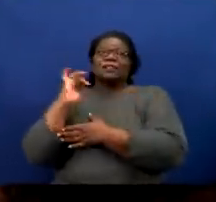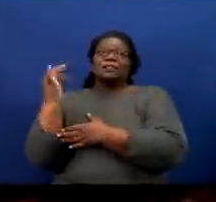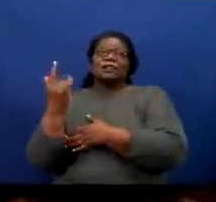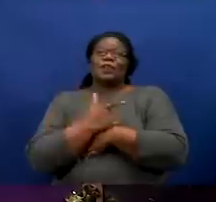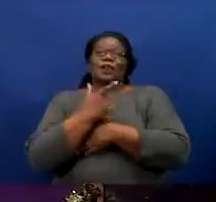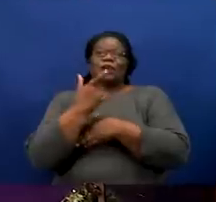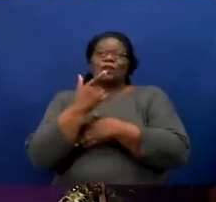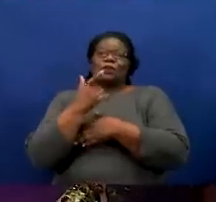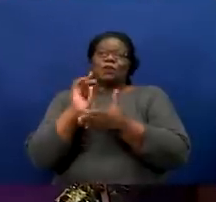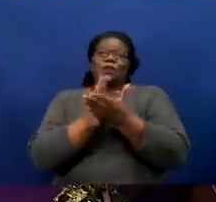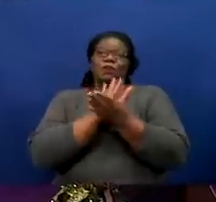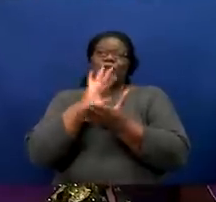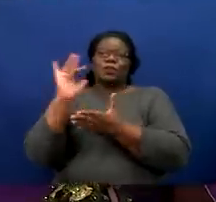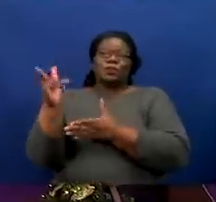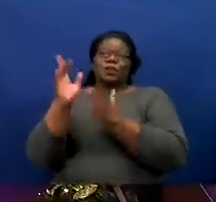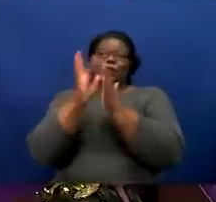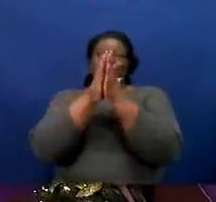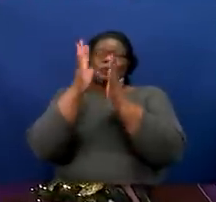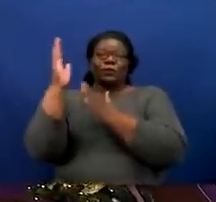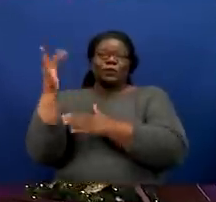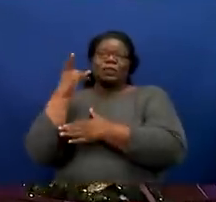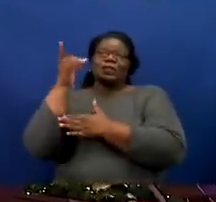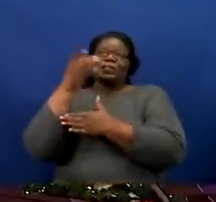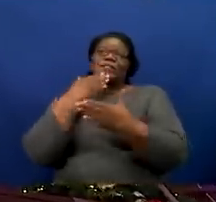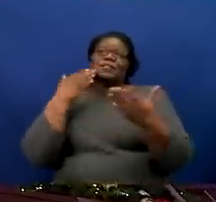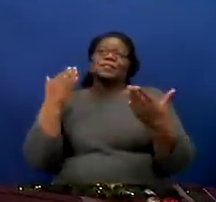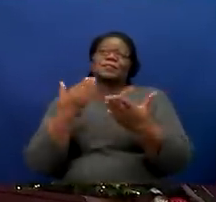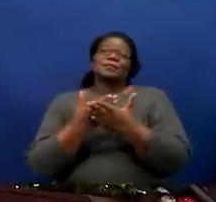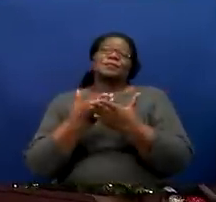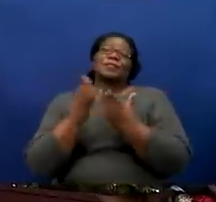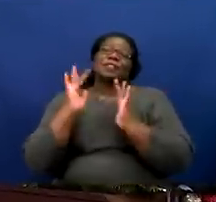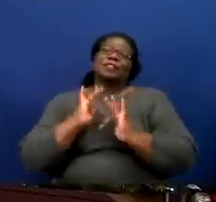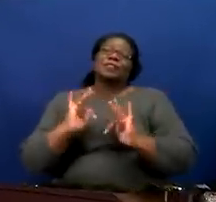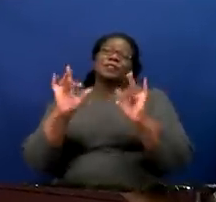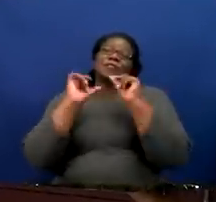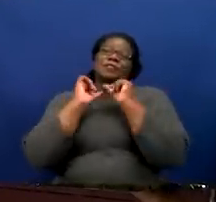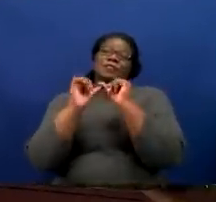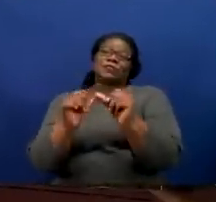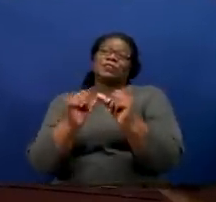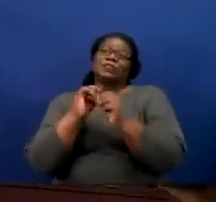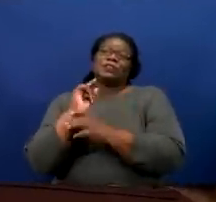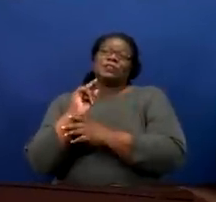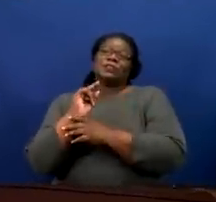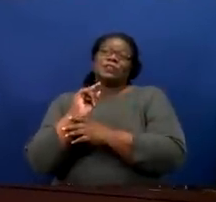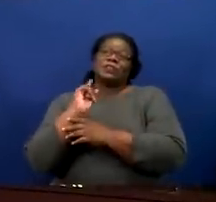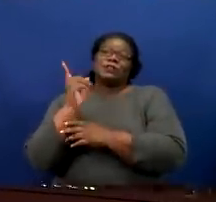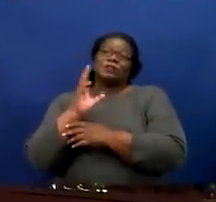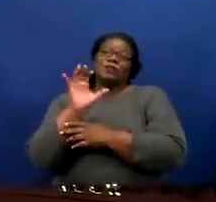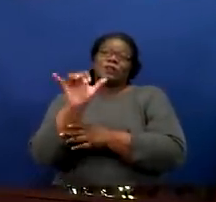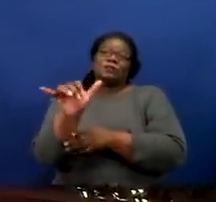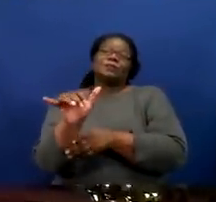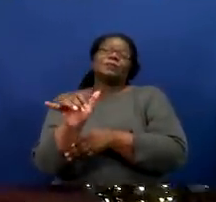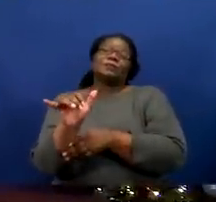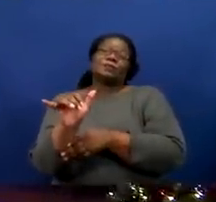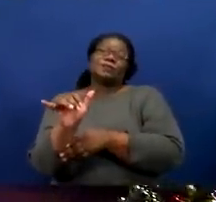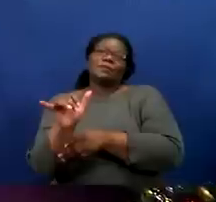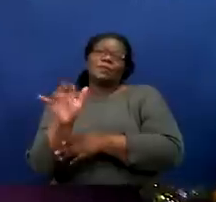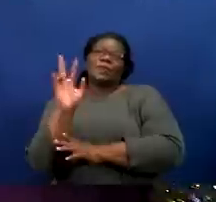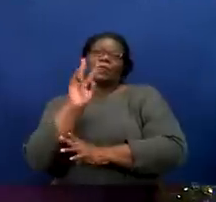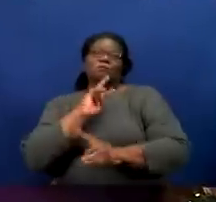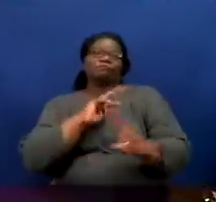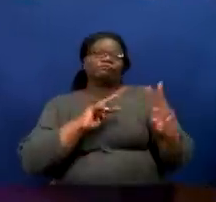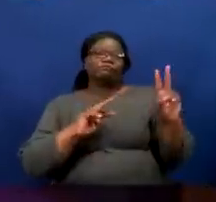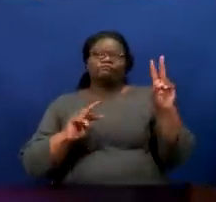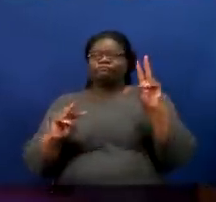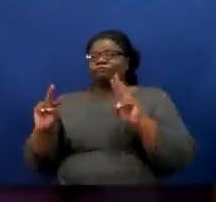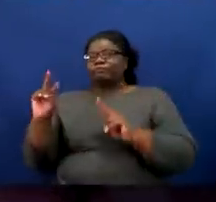because the Lord is good. He is good. His mercy endures to all generations. Look around and look at each